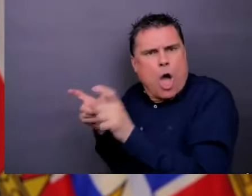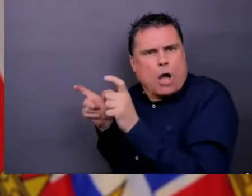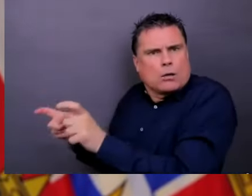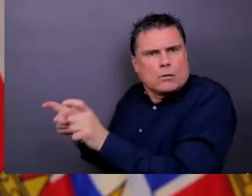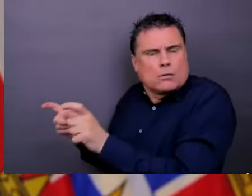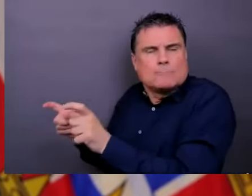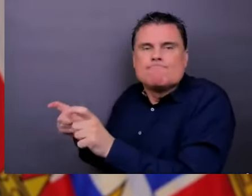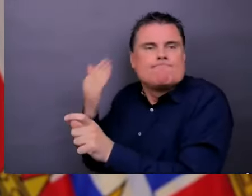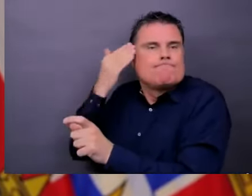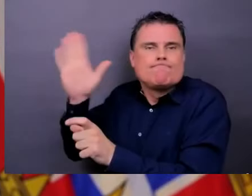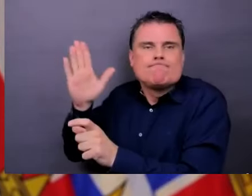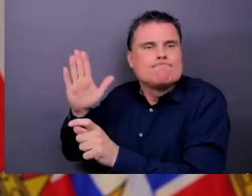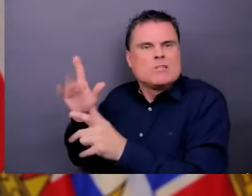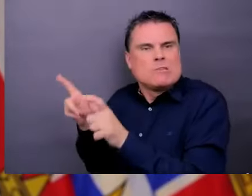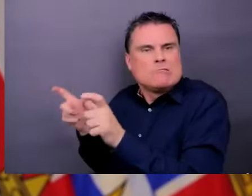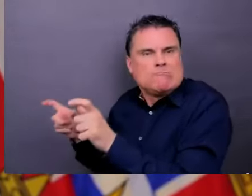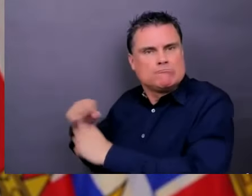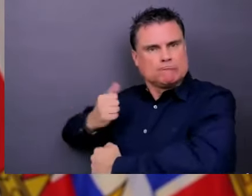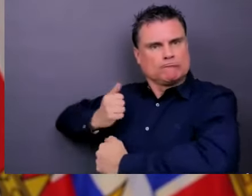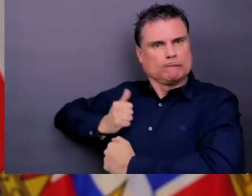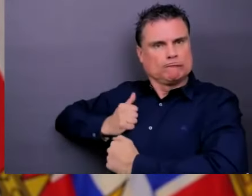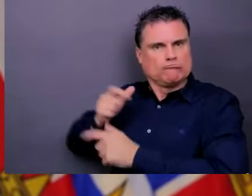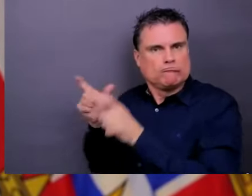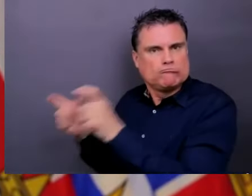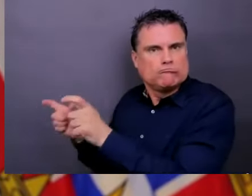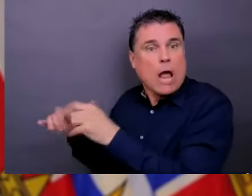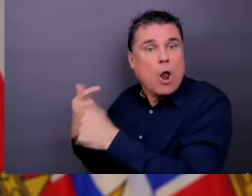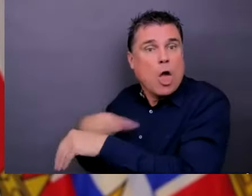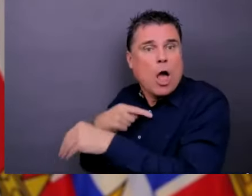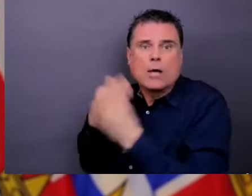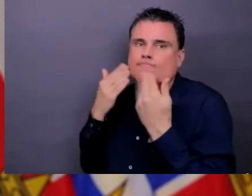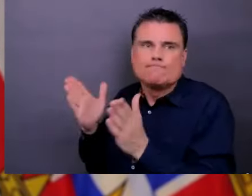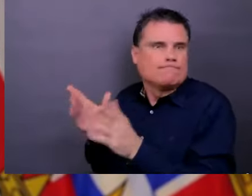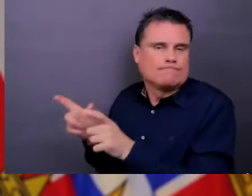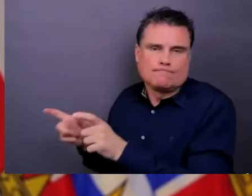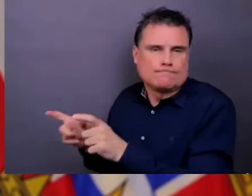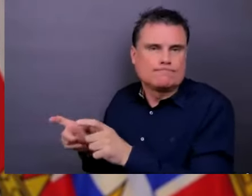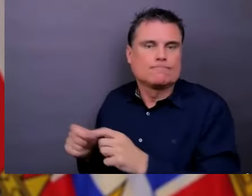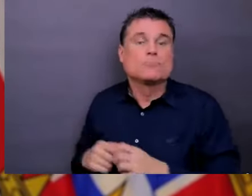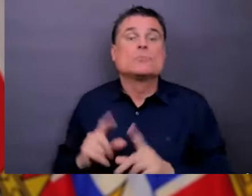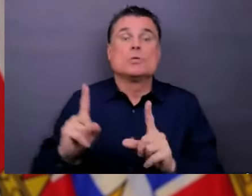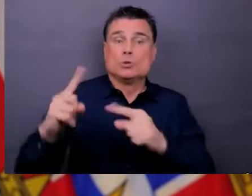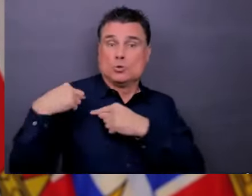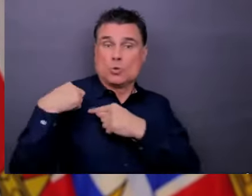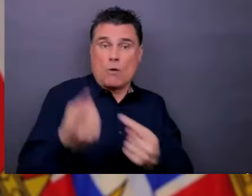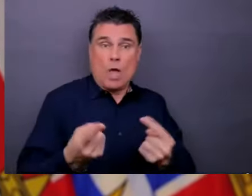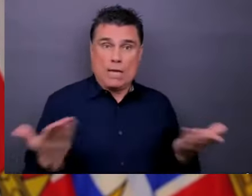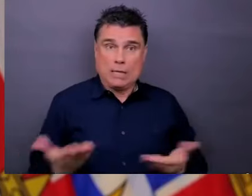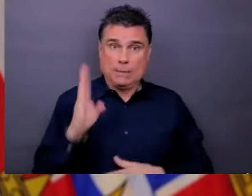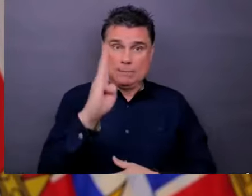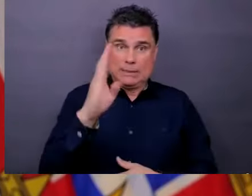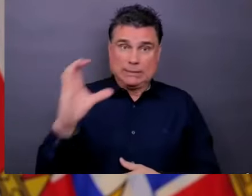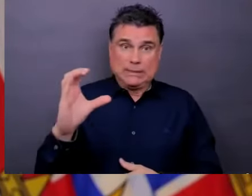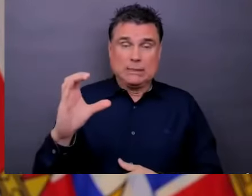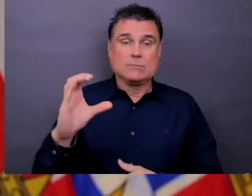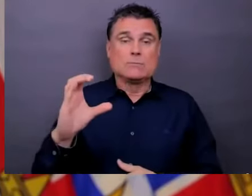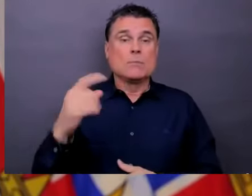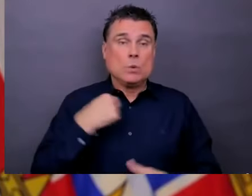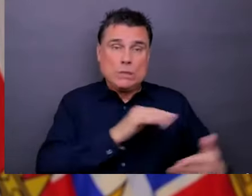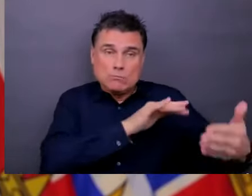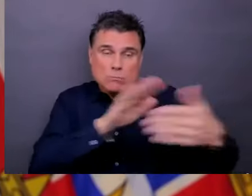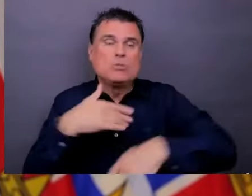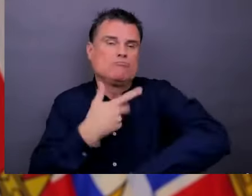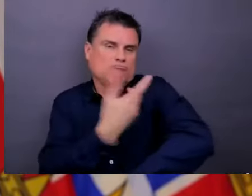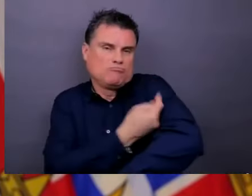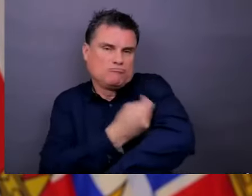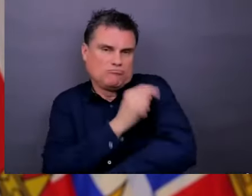we've been monitoring residents of long-term care homes and have been connecting them to people who have developed